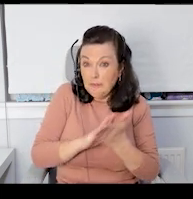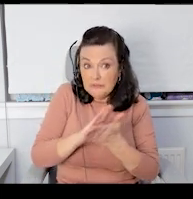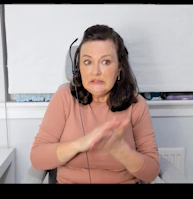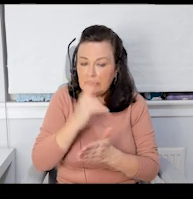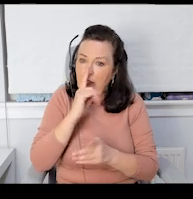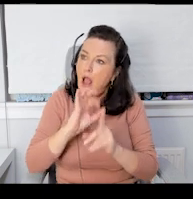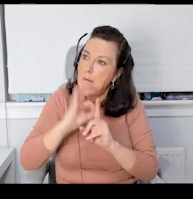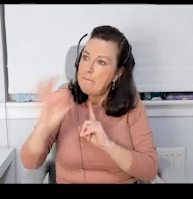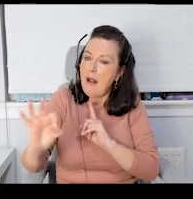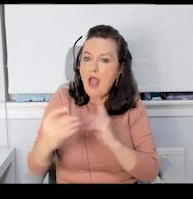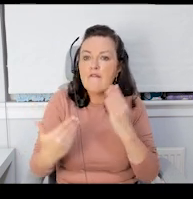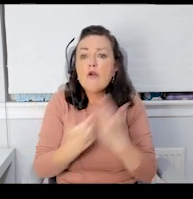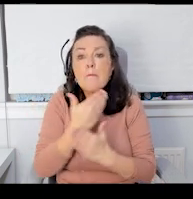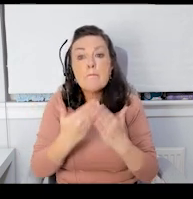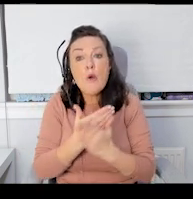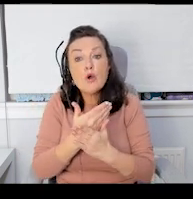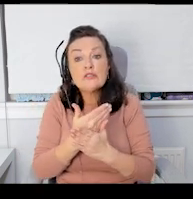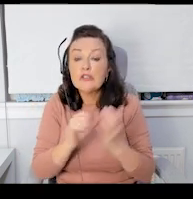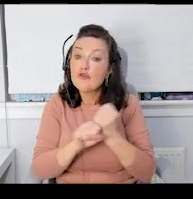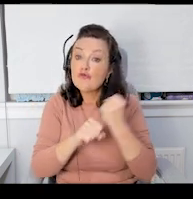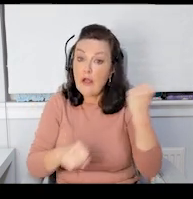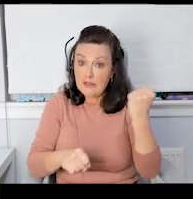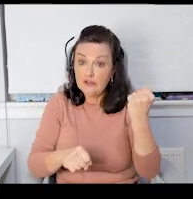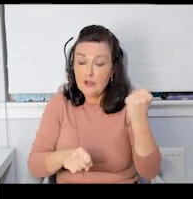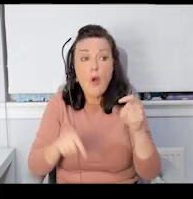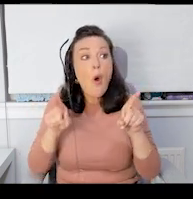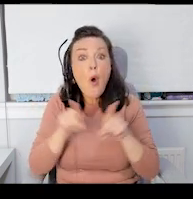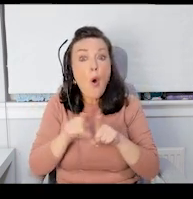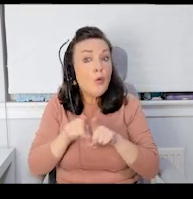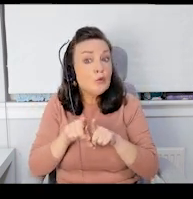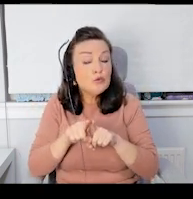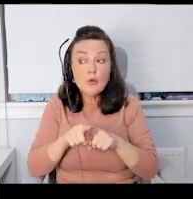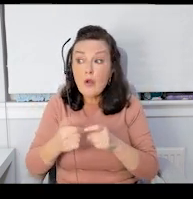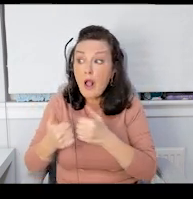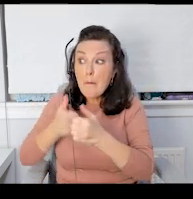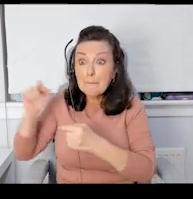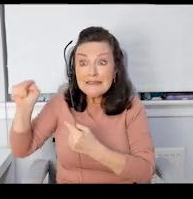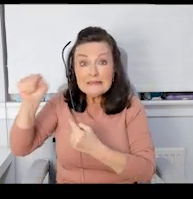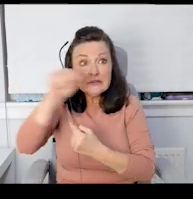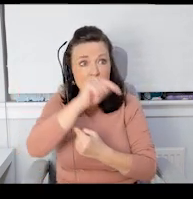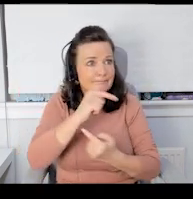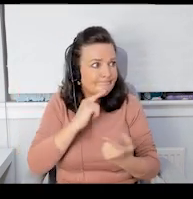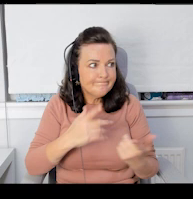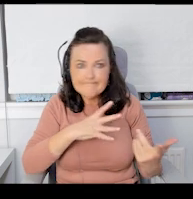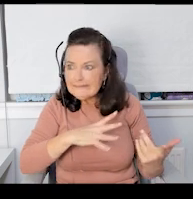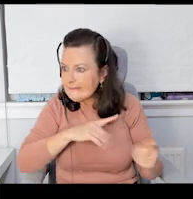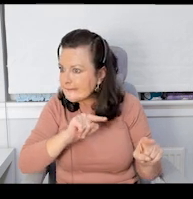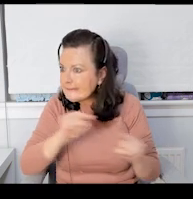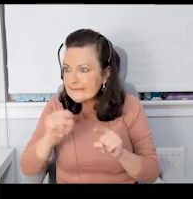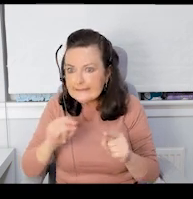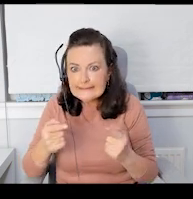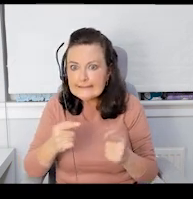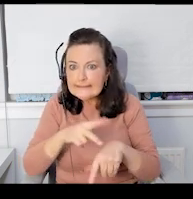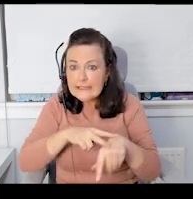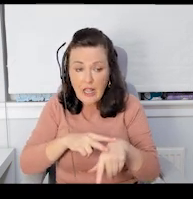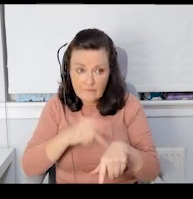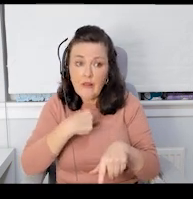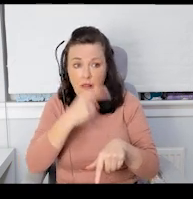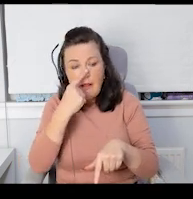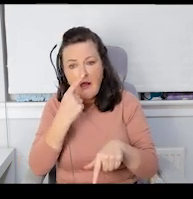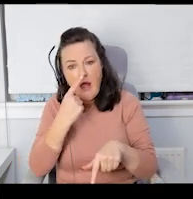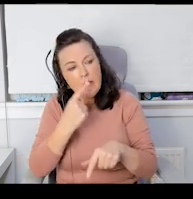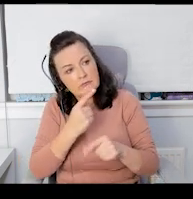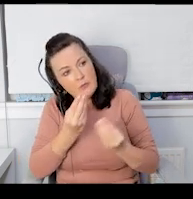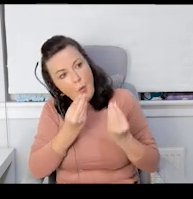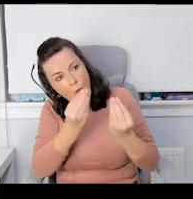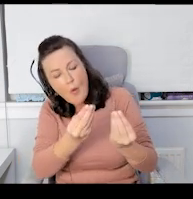talent pool and address skills gaps can also recruit modern or graduate apprentices. Apprentices spend most of their time learning in the workplace,